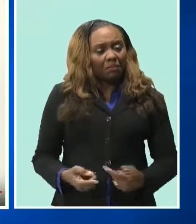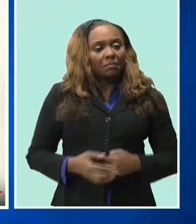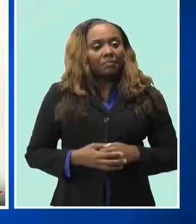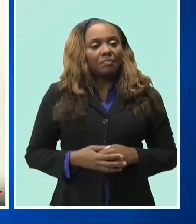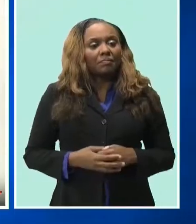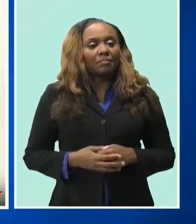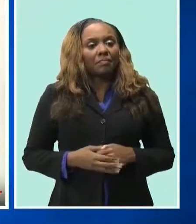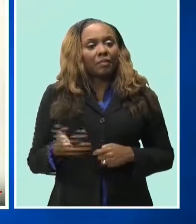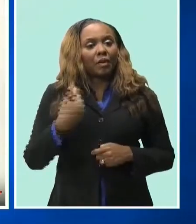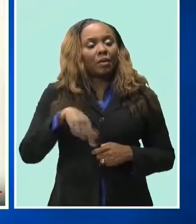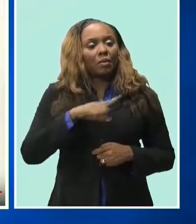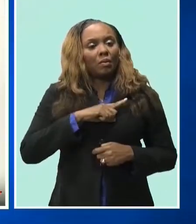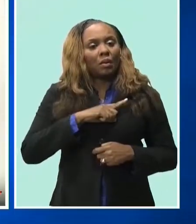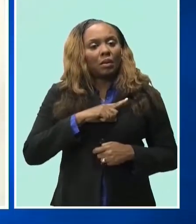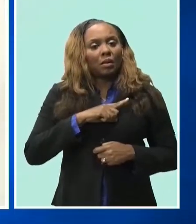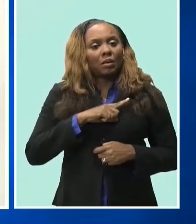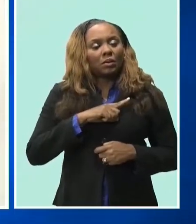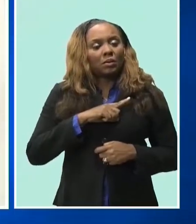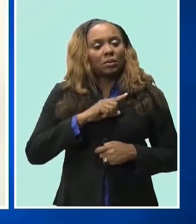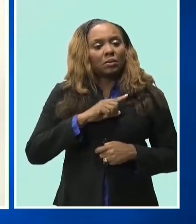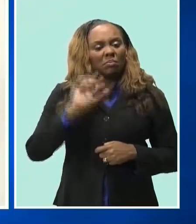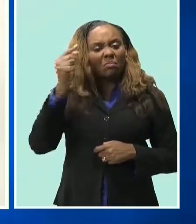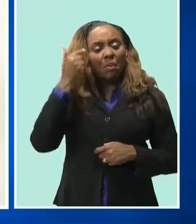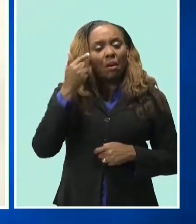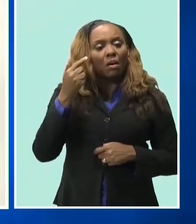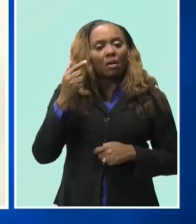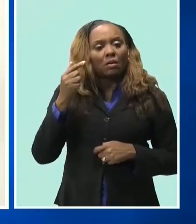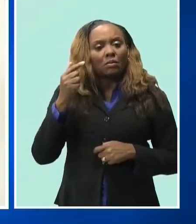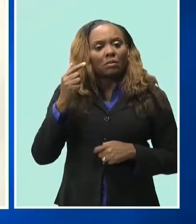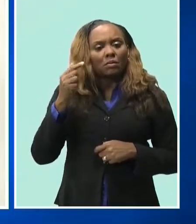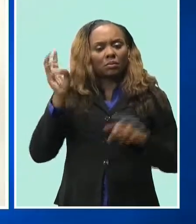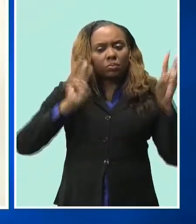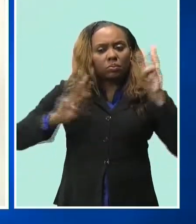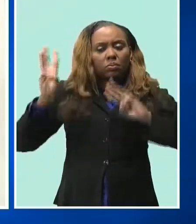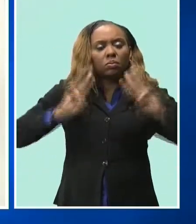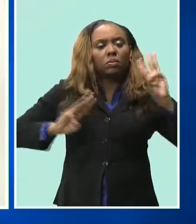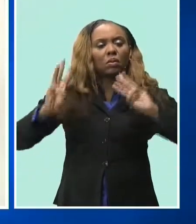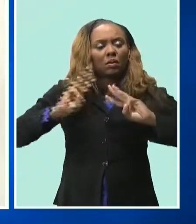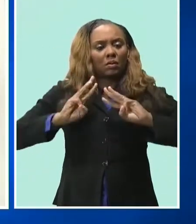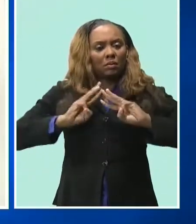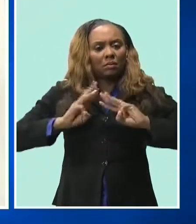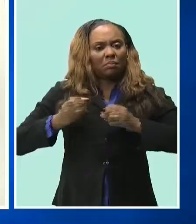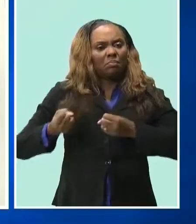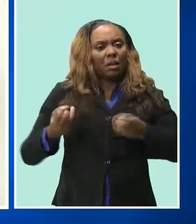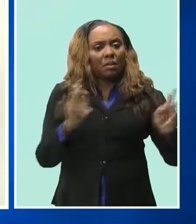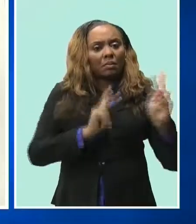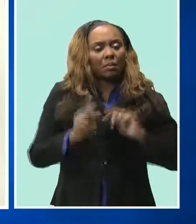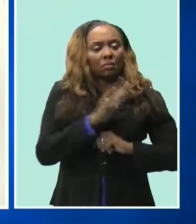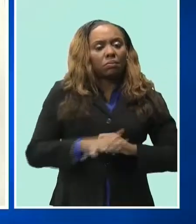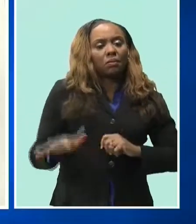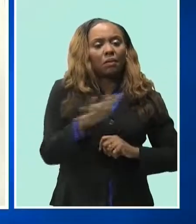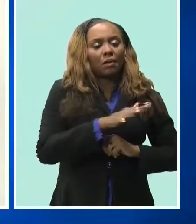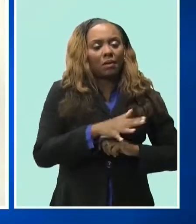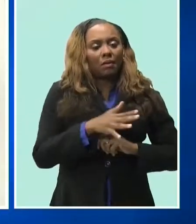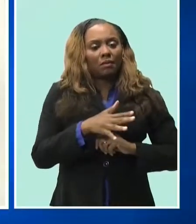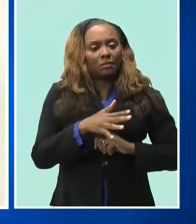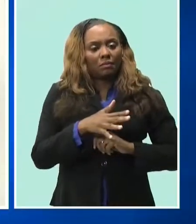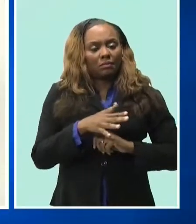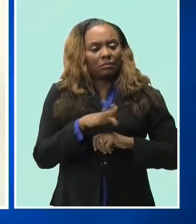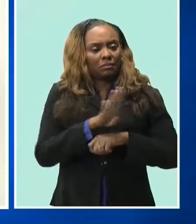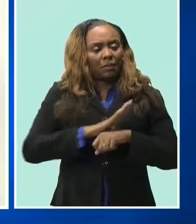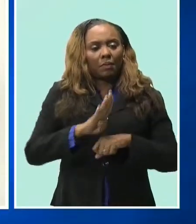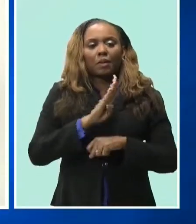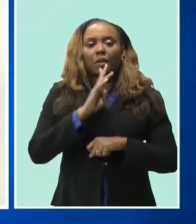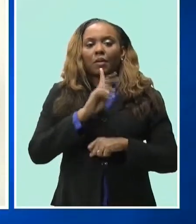Like you, we are also concerned as a government. I must say that many of the people across the country have been adhering to the